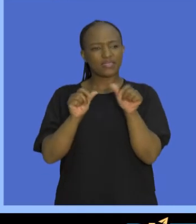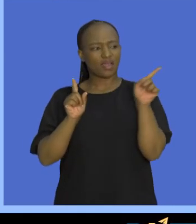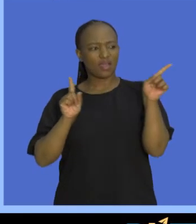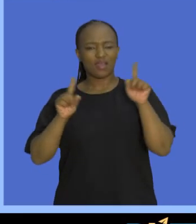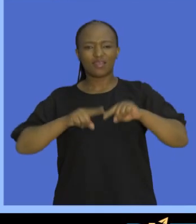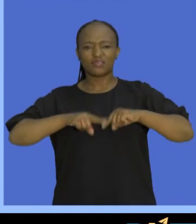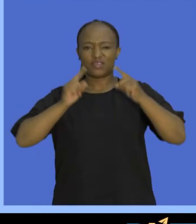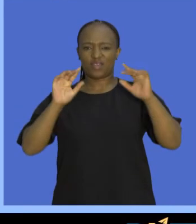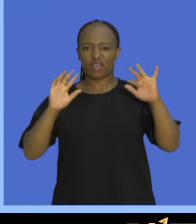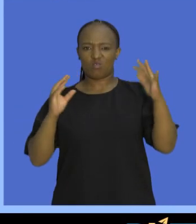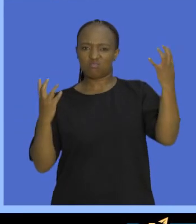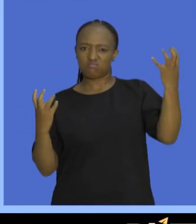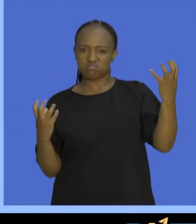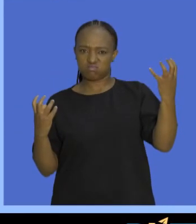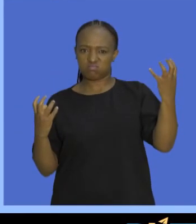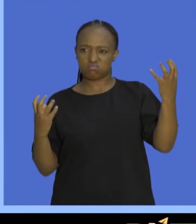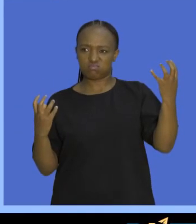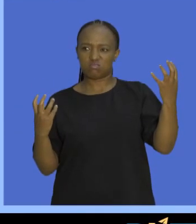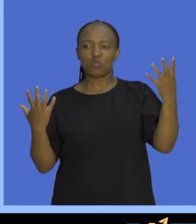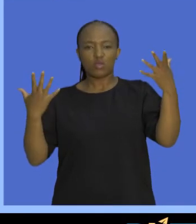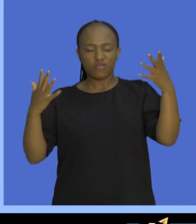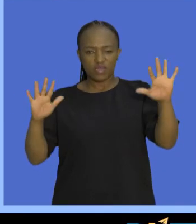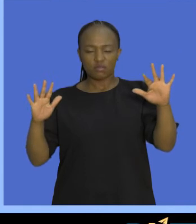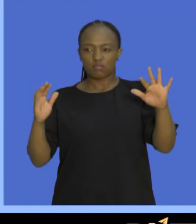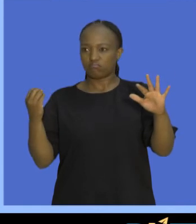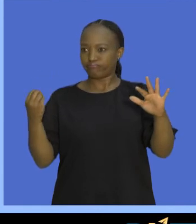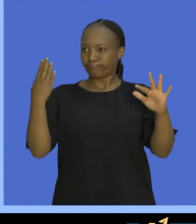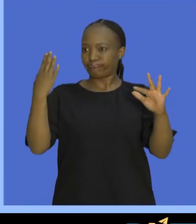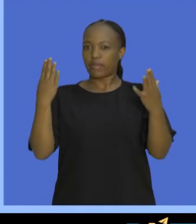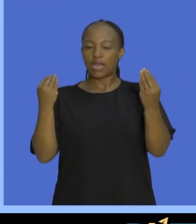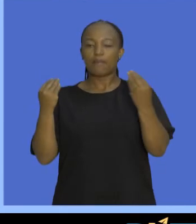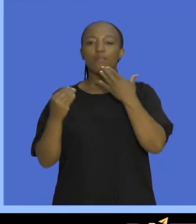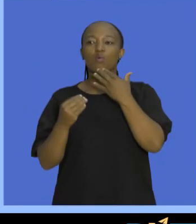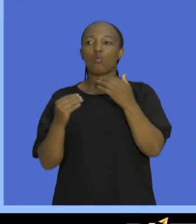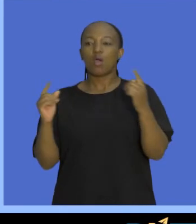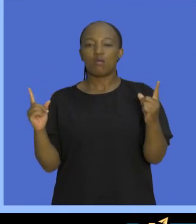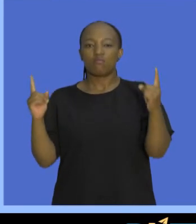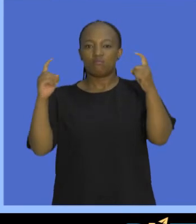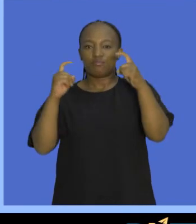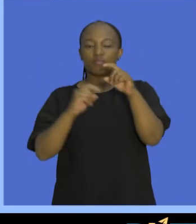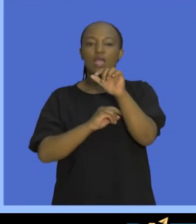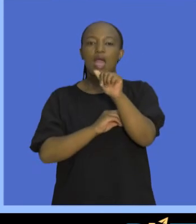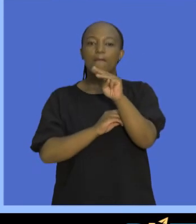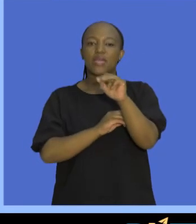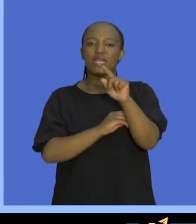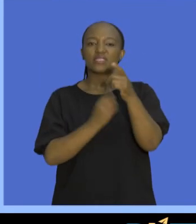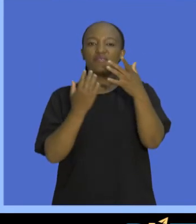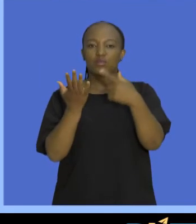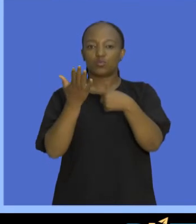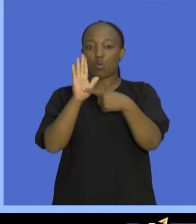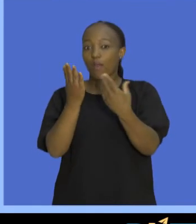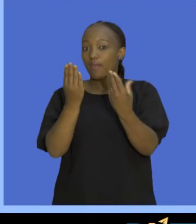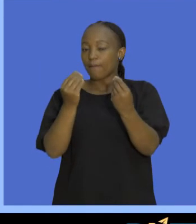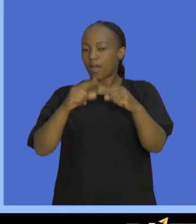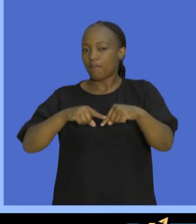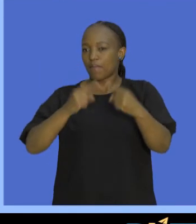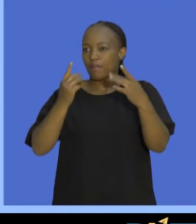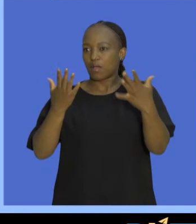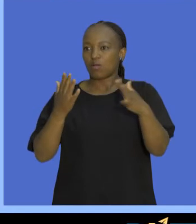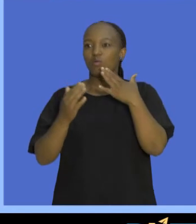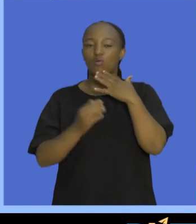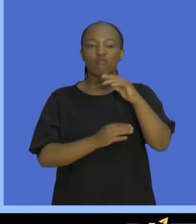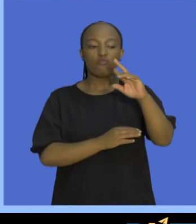one of them. The current readings are already shown by the ammeters connected, for the current that